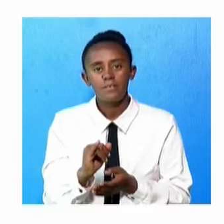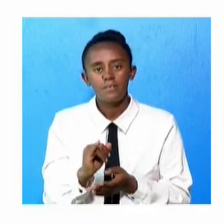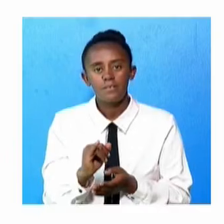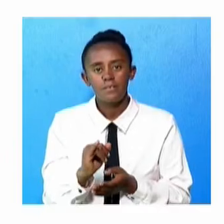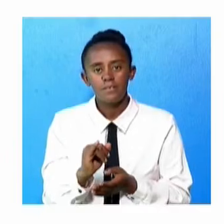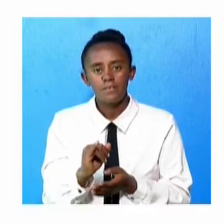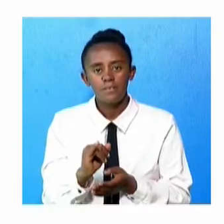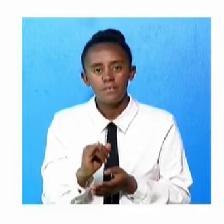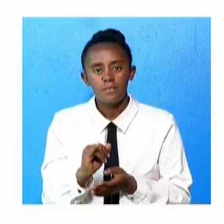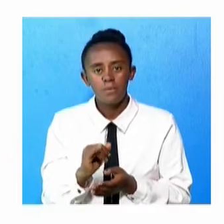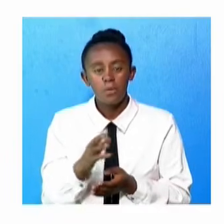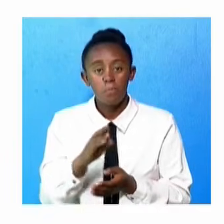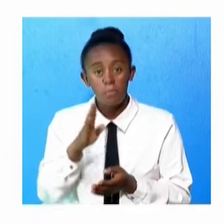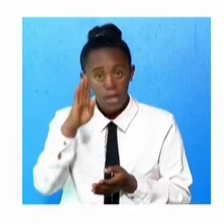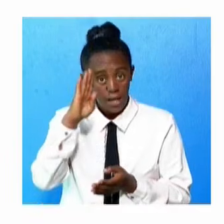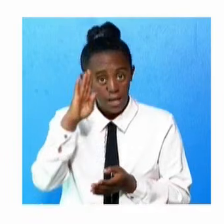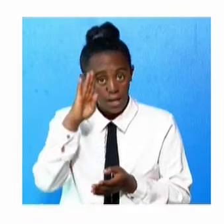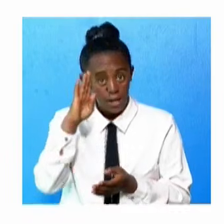and